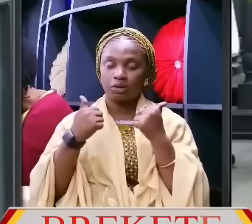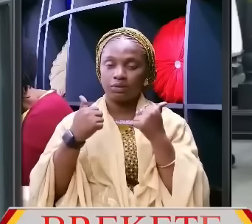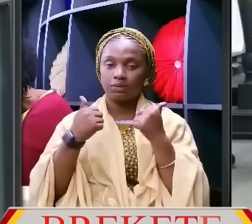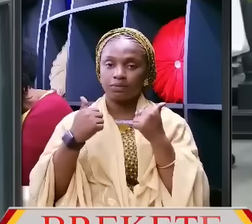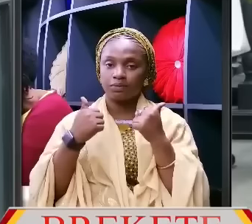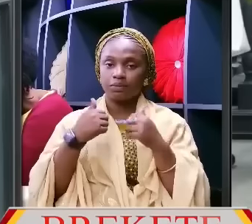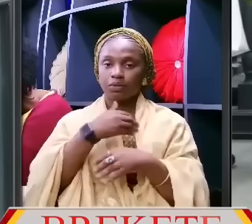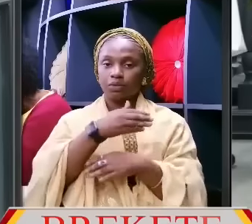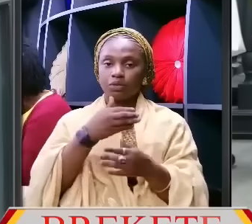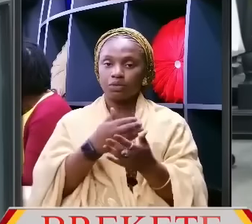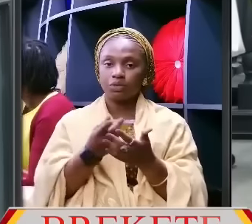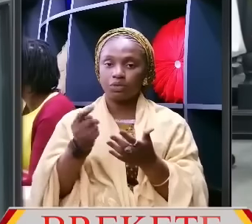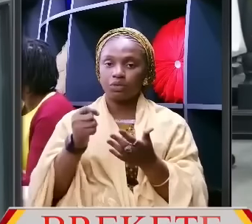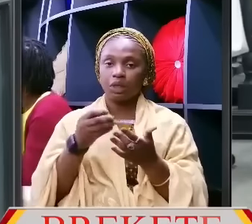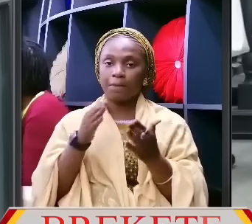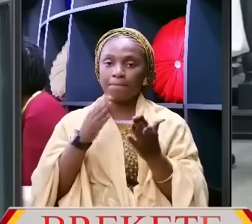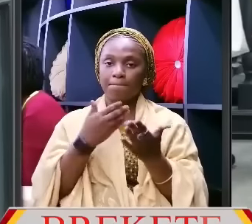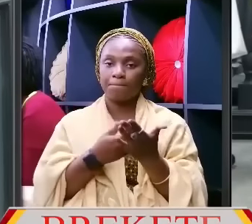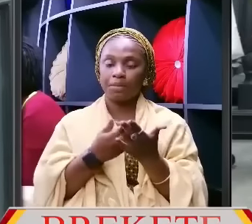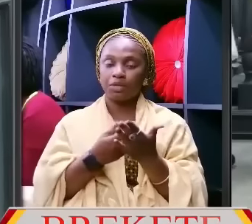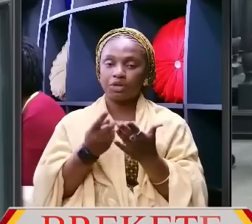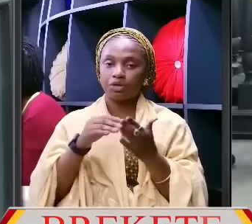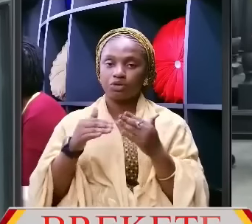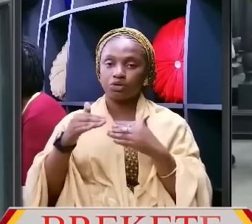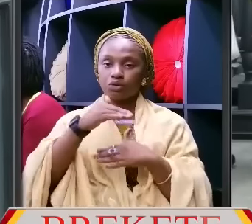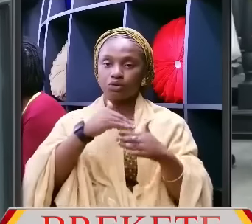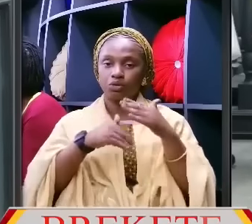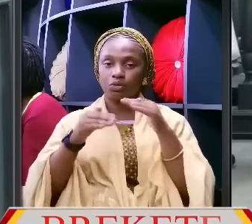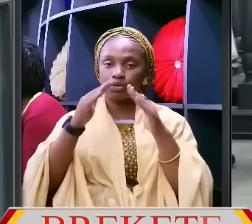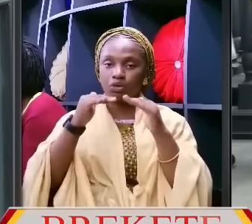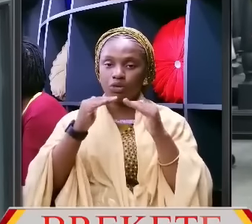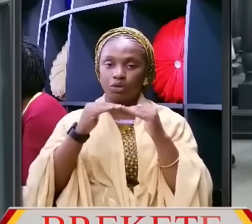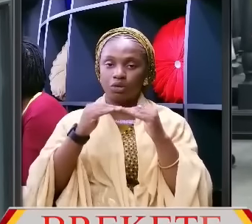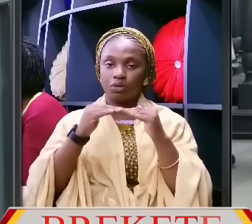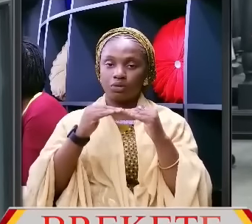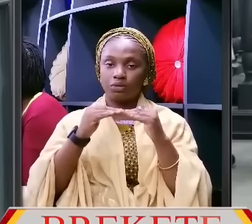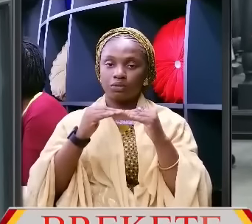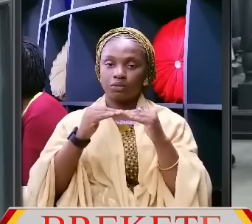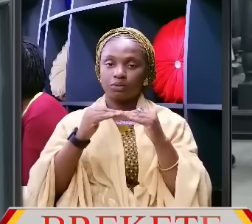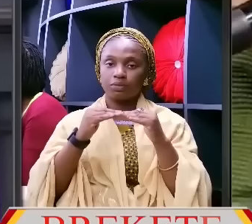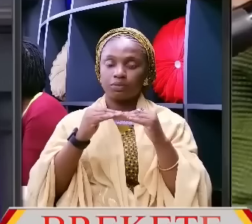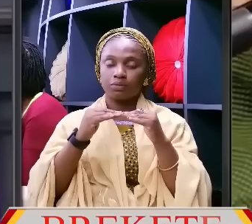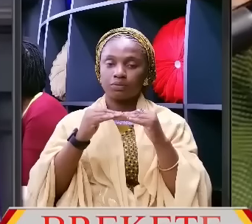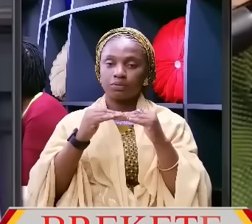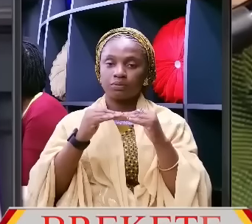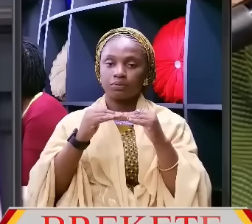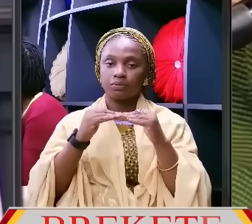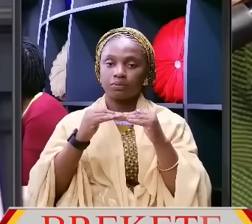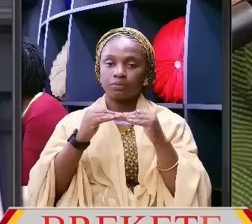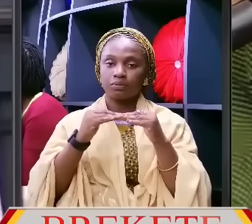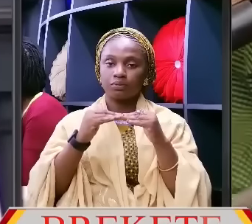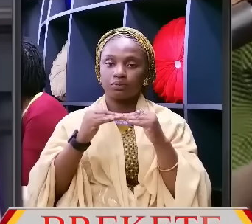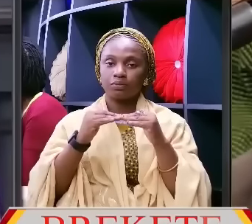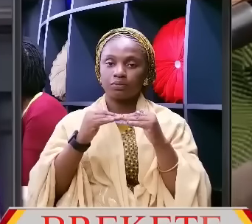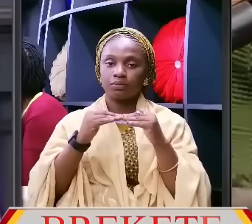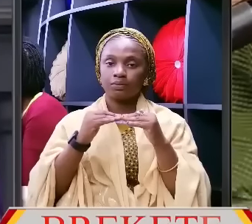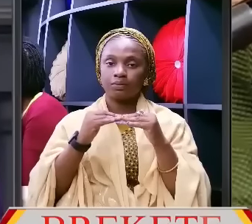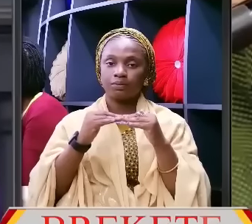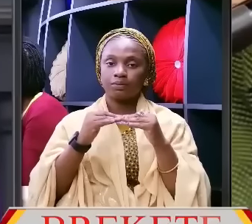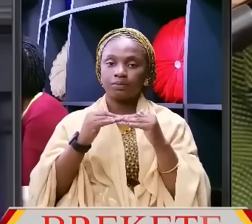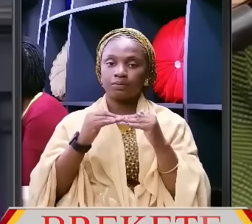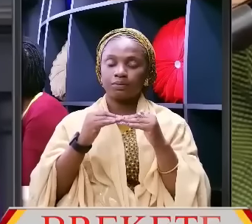house. I'm out of there. Now, when they carry the money, they go with my father. Or to take the